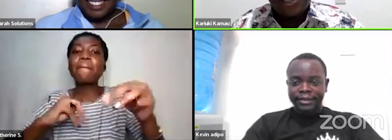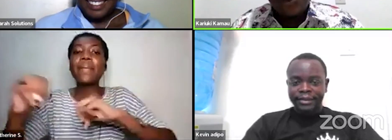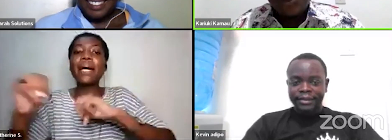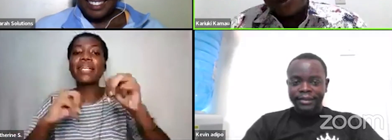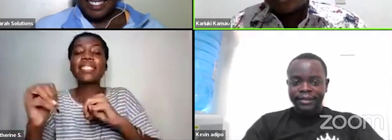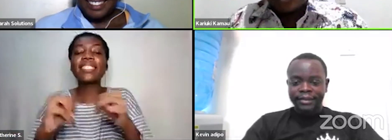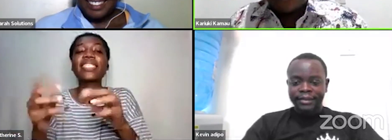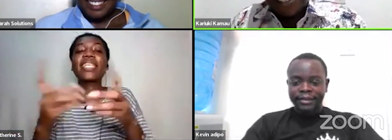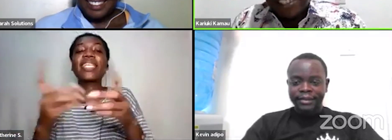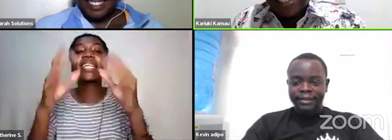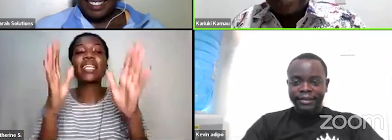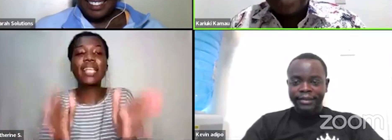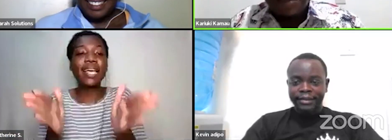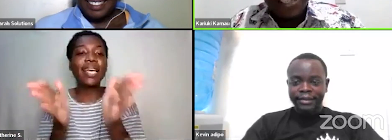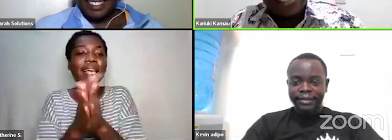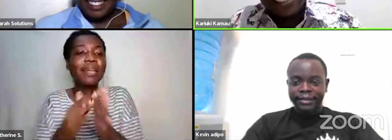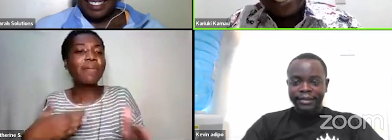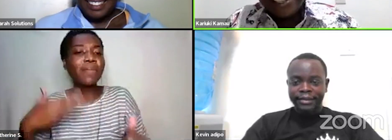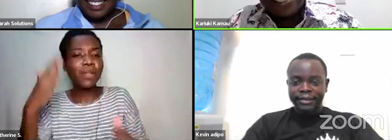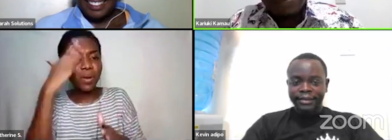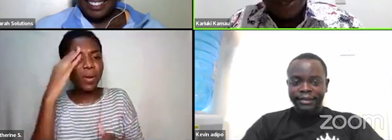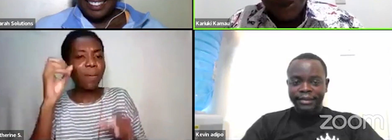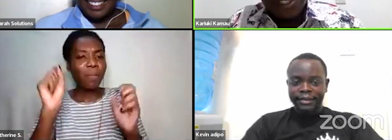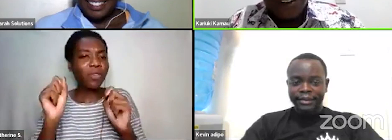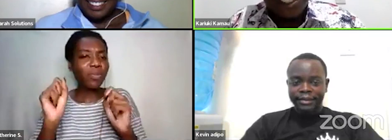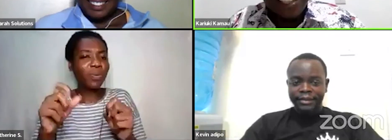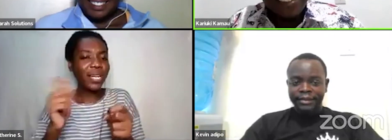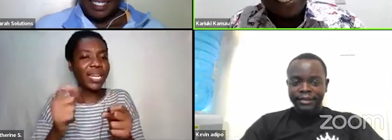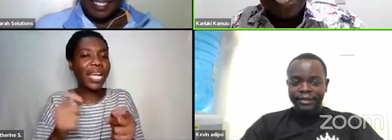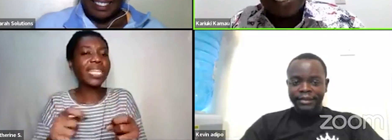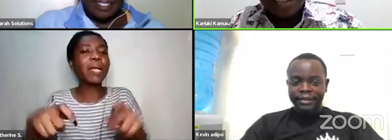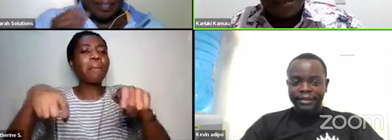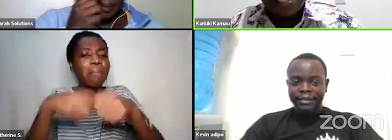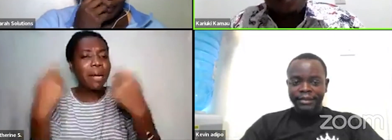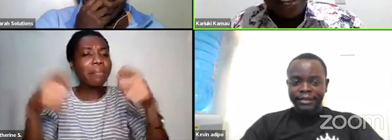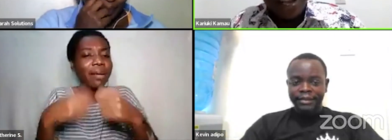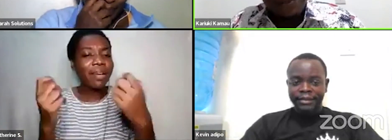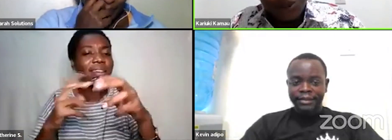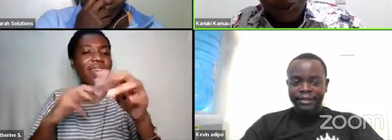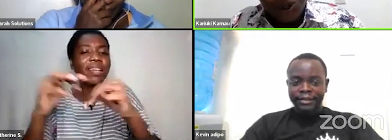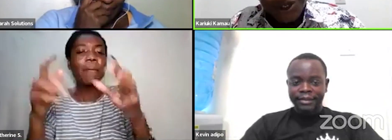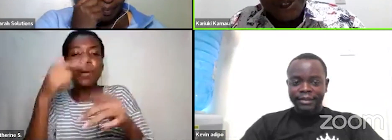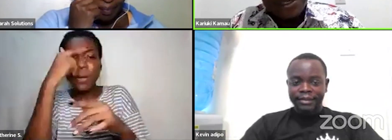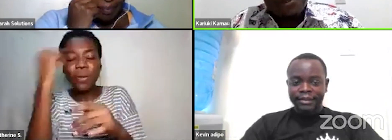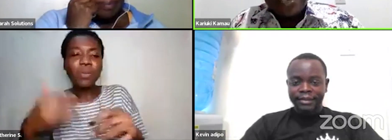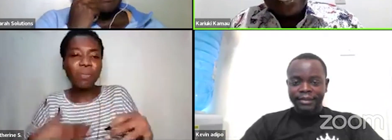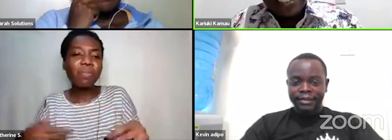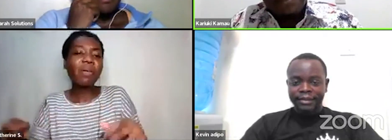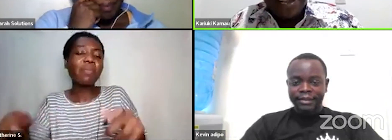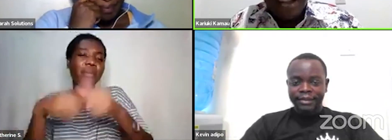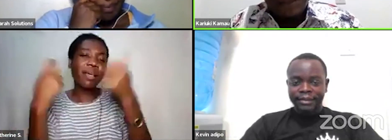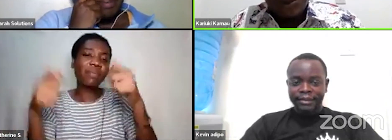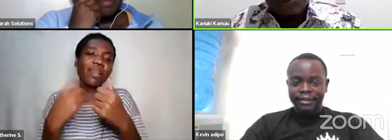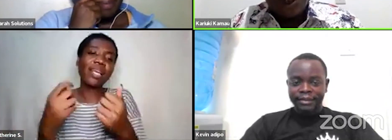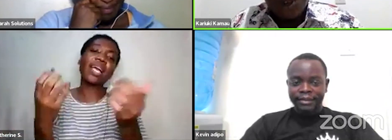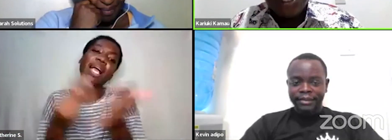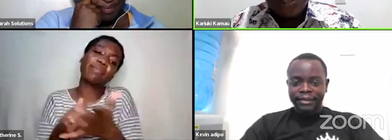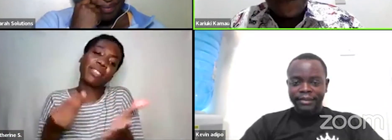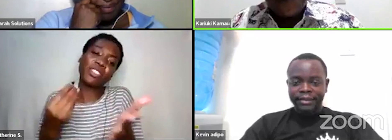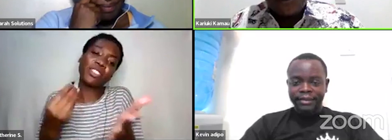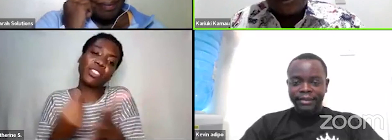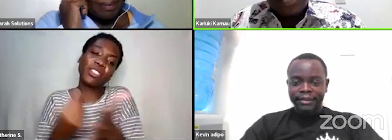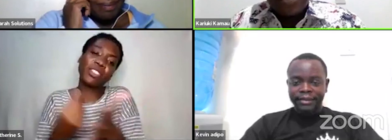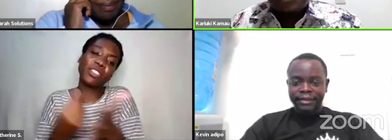if I knew, I could have written damaging director, because I was just damaging my capital, not managing my capital.